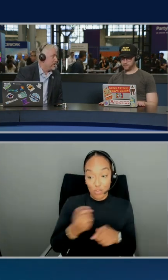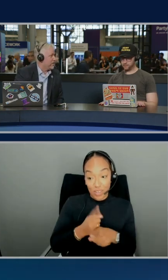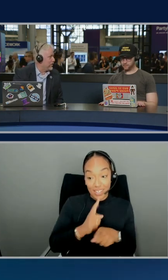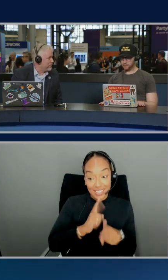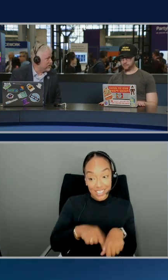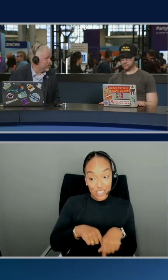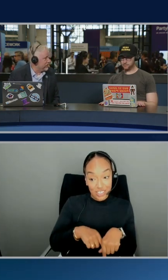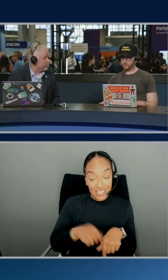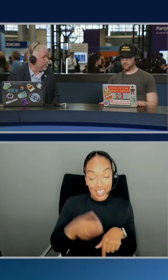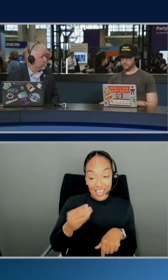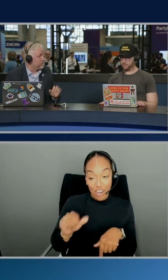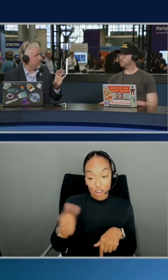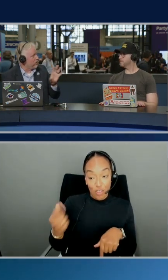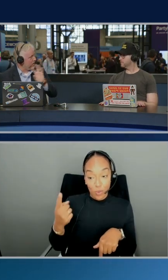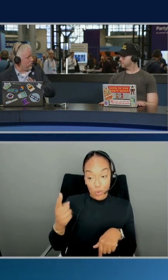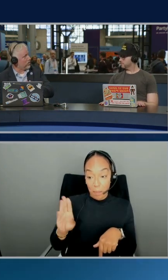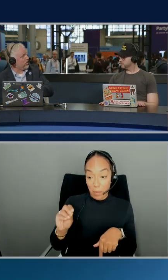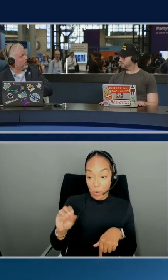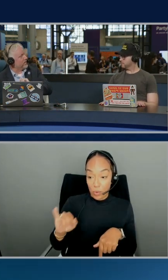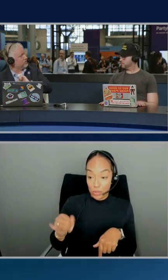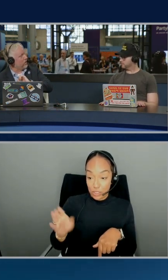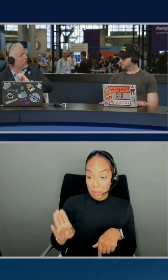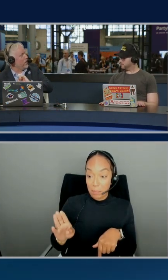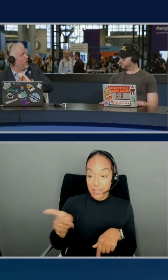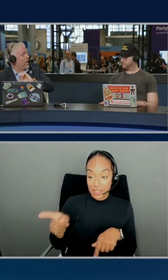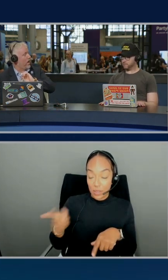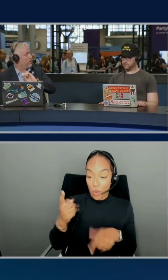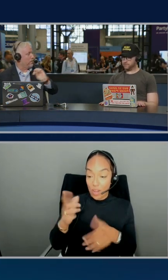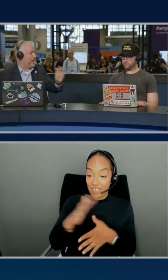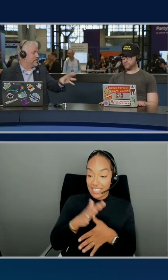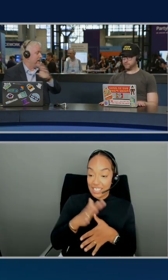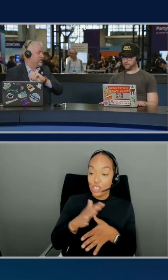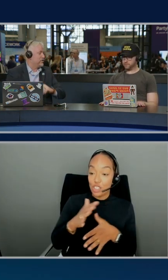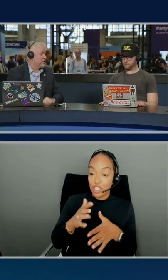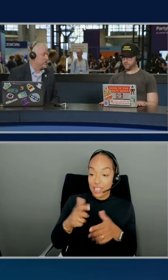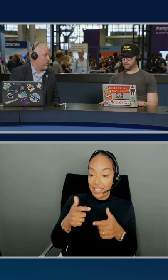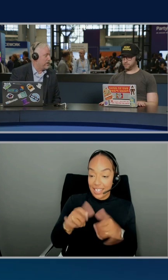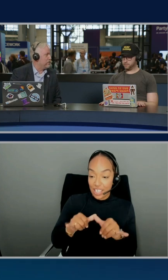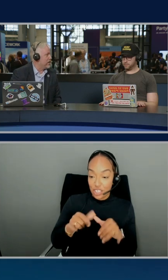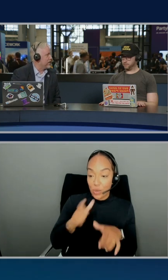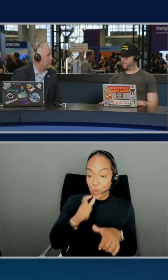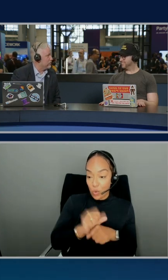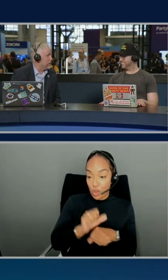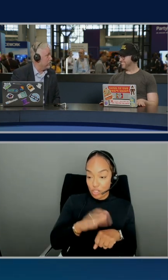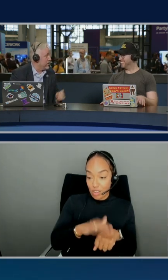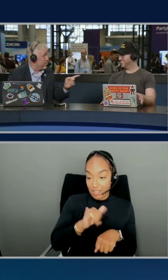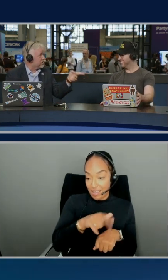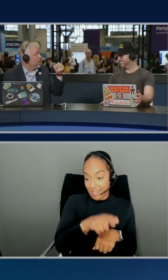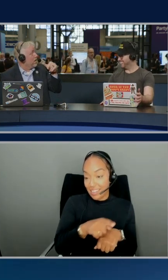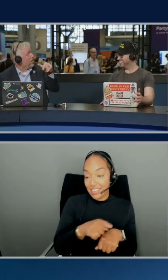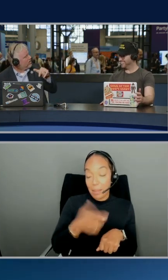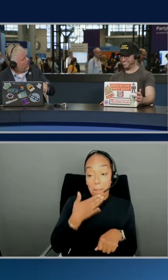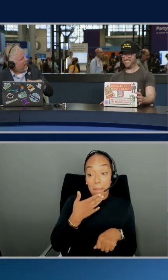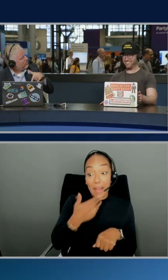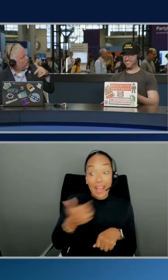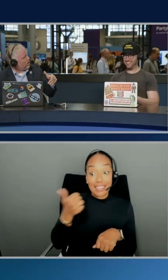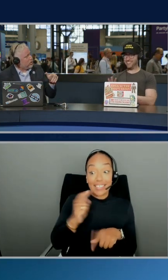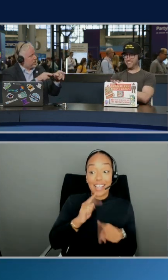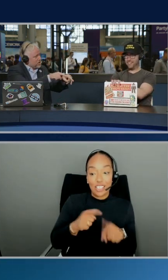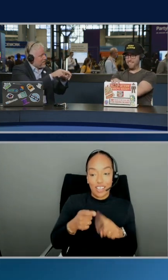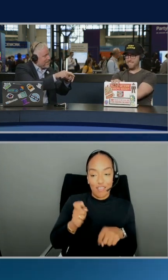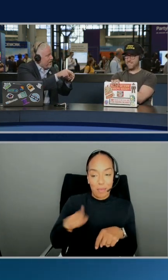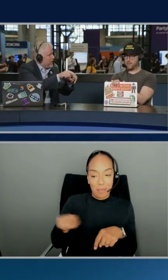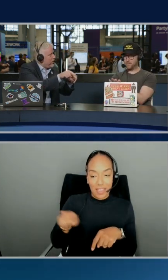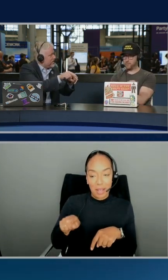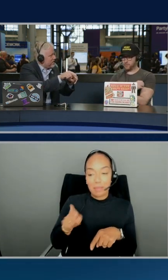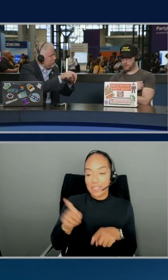well. He's another one of our senior engineers that worked on this. So the best answers are definitely going to come from them. But yes, talk to it